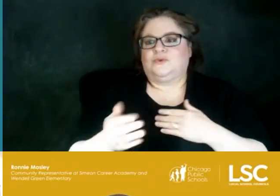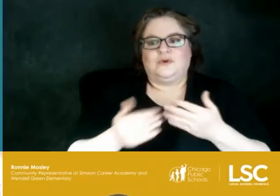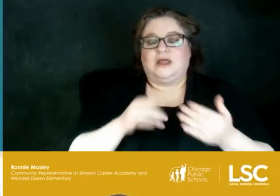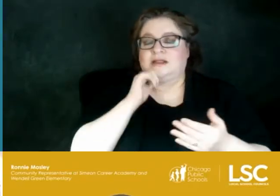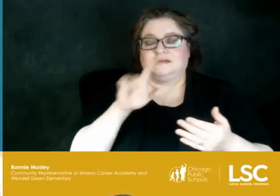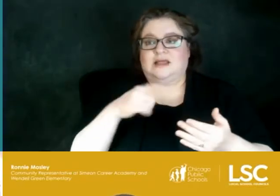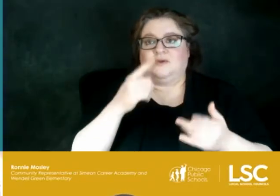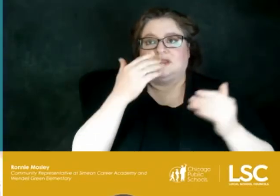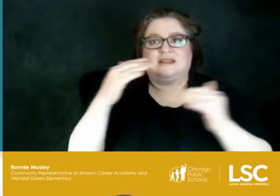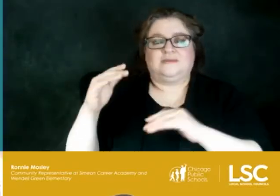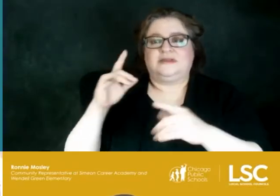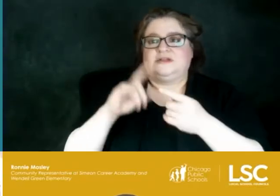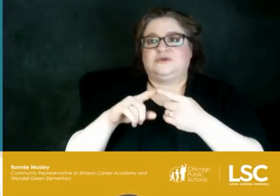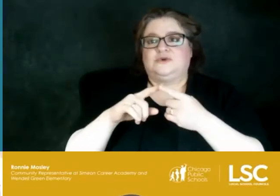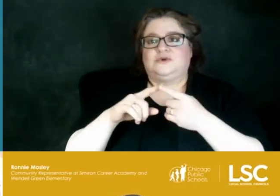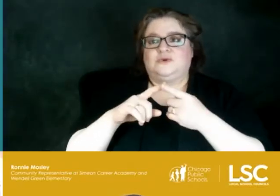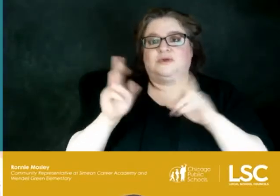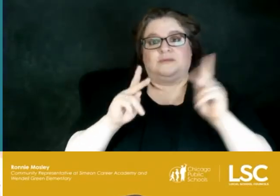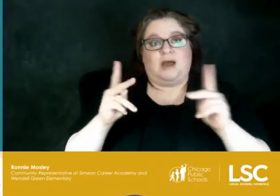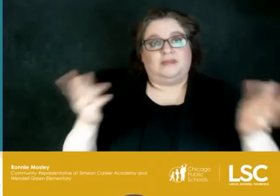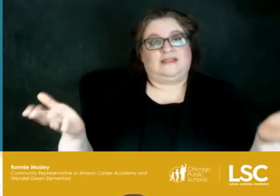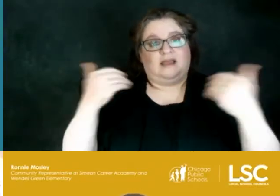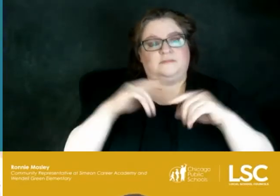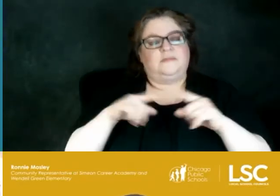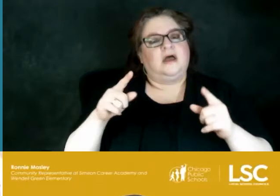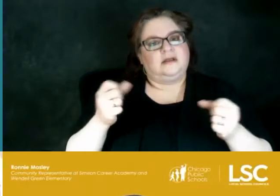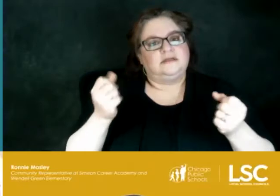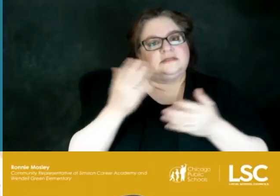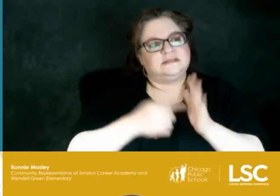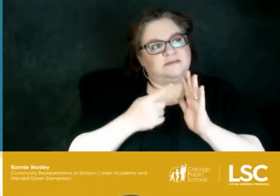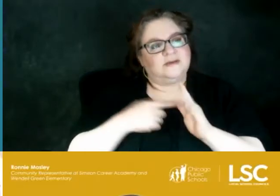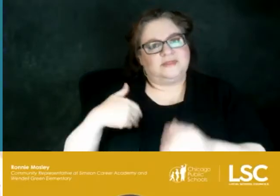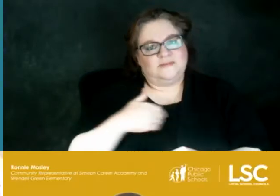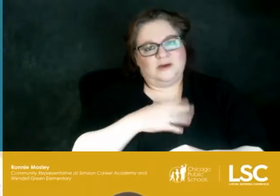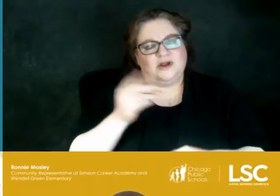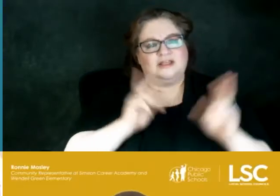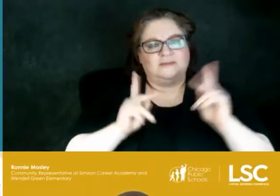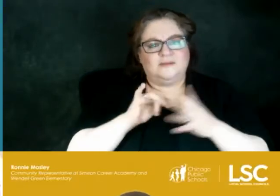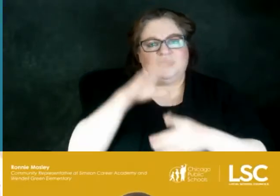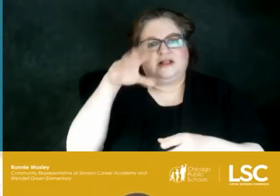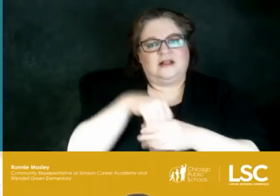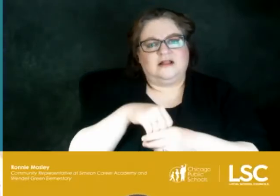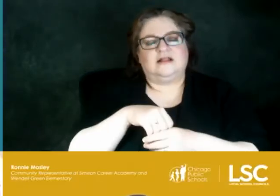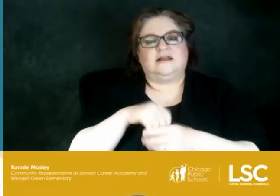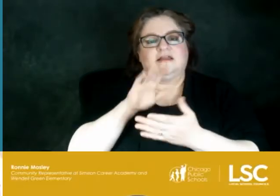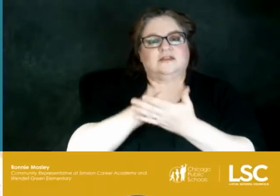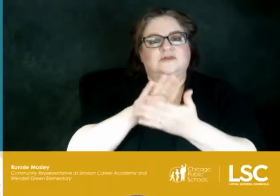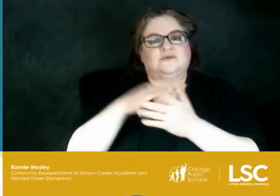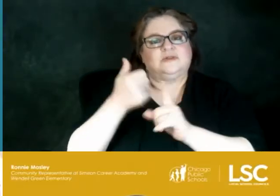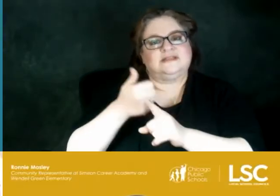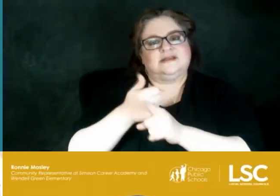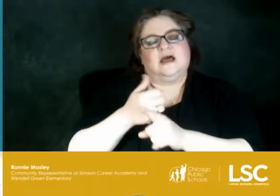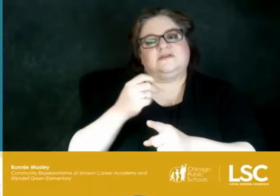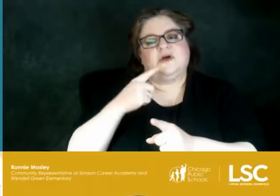just limited to the public that comes, but also even sometimes the members and the folks that are within the schools themselves. So